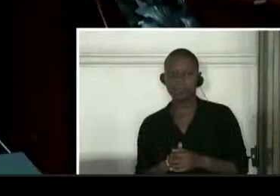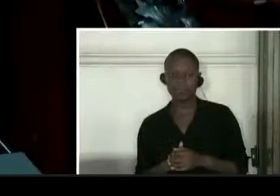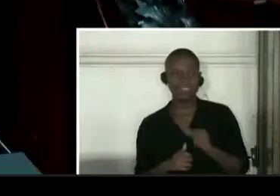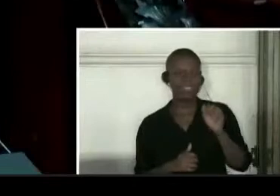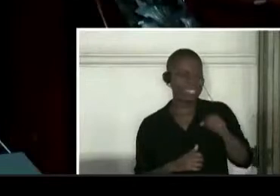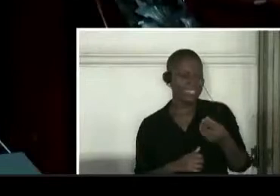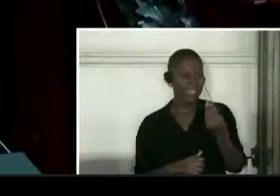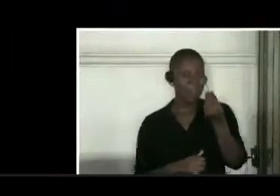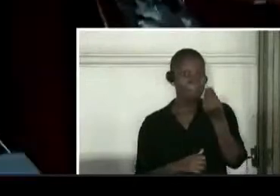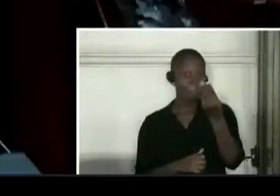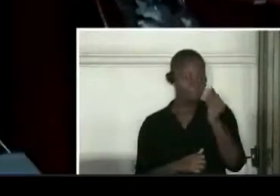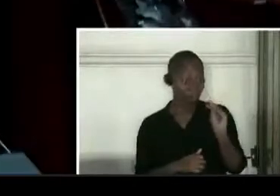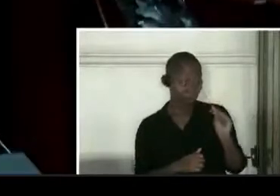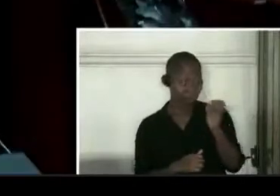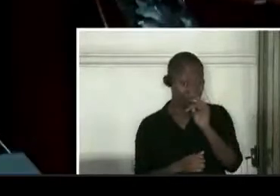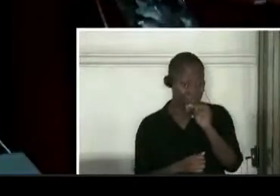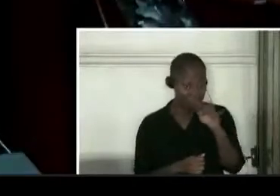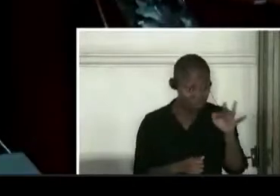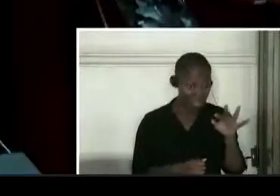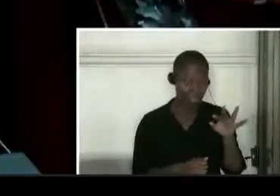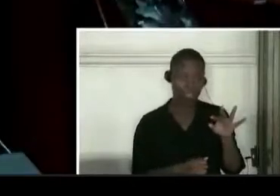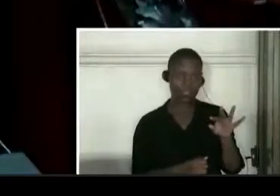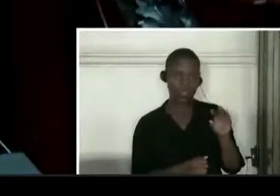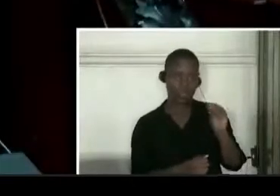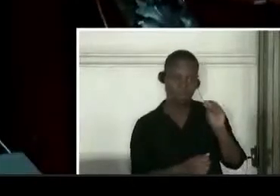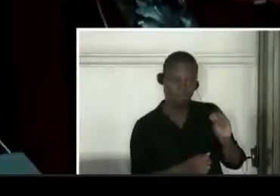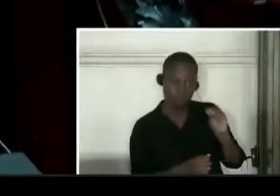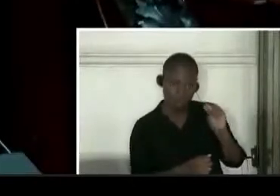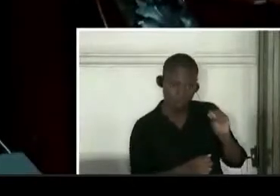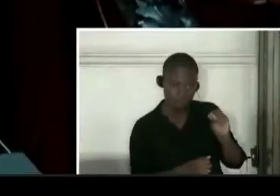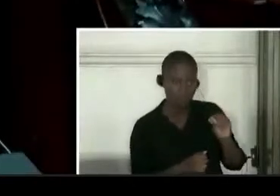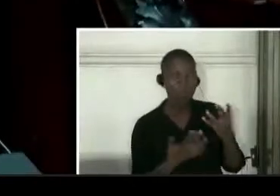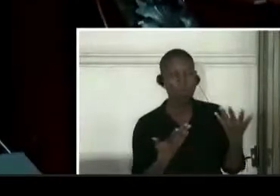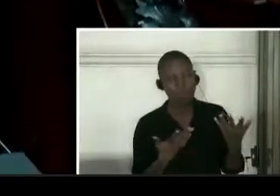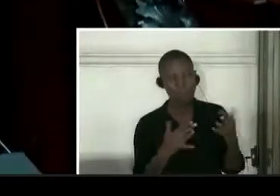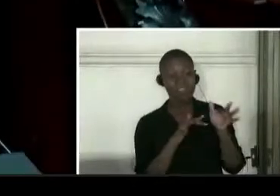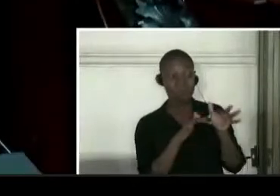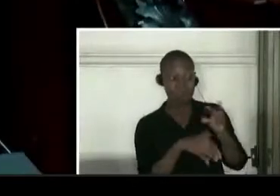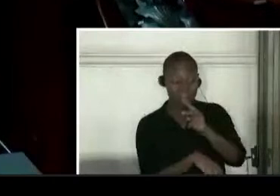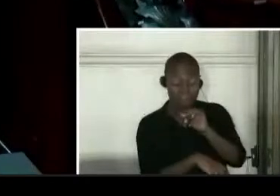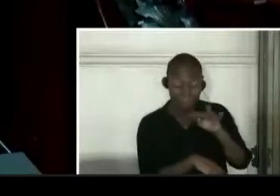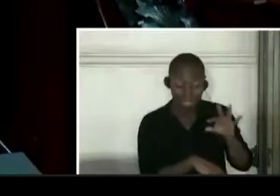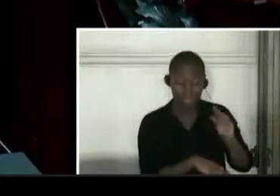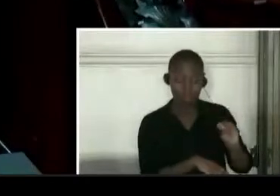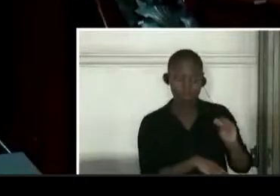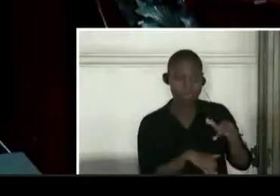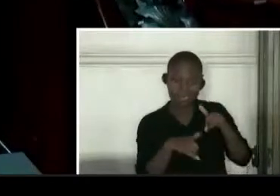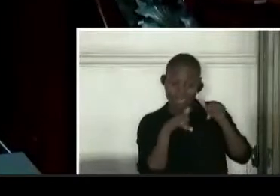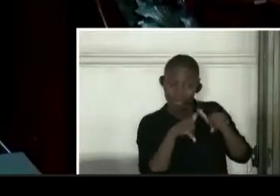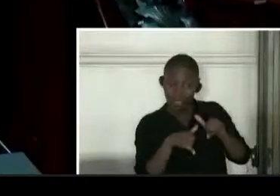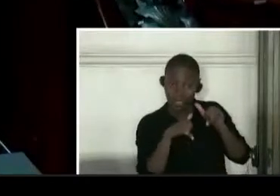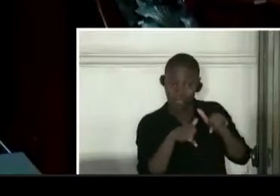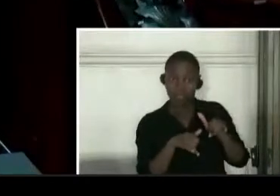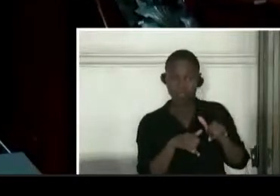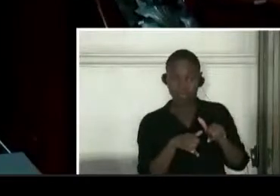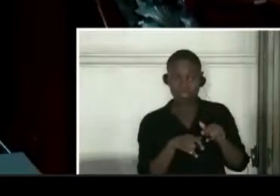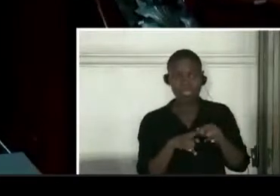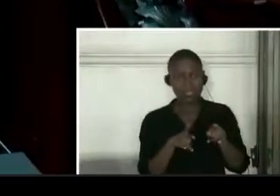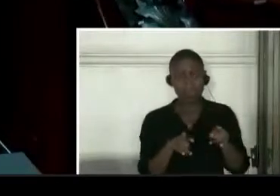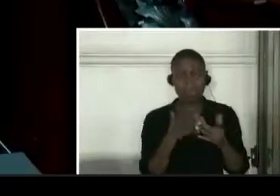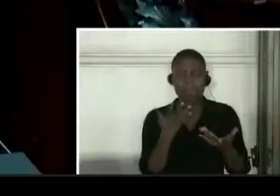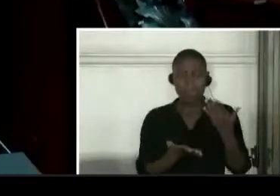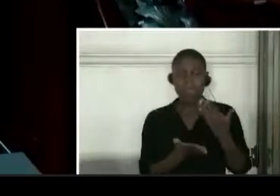still waiting. But we all know it's not possible as resources are just not enough. I know some will respond to me and